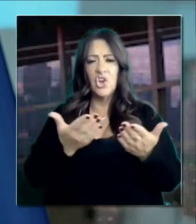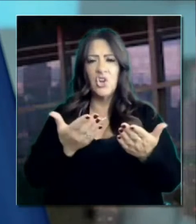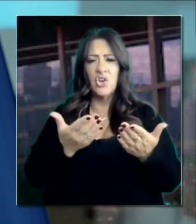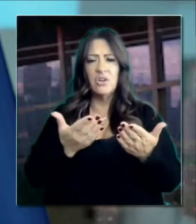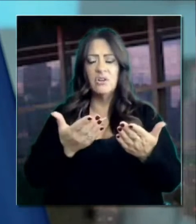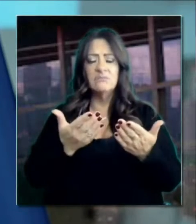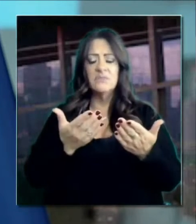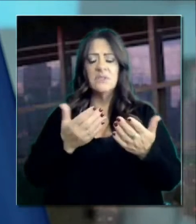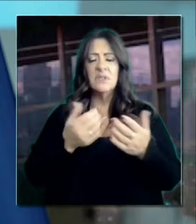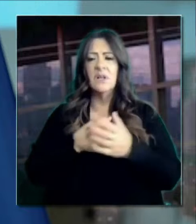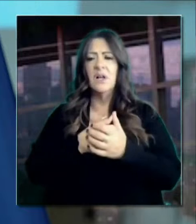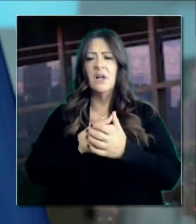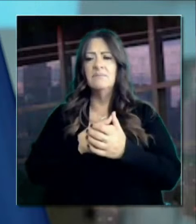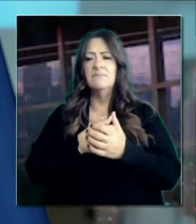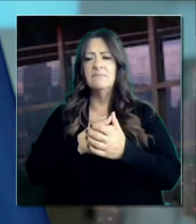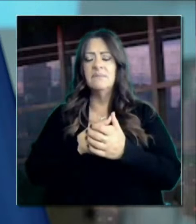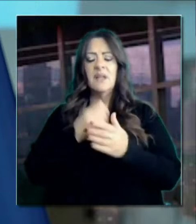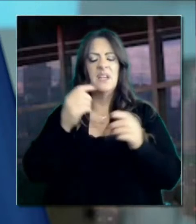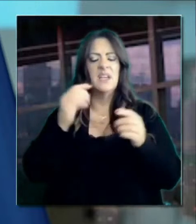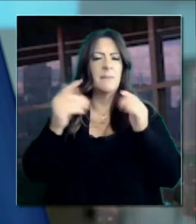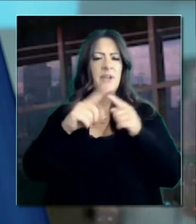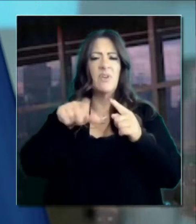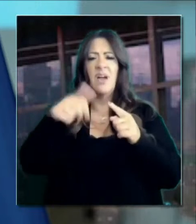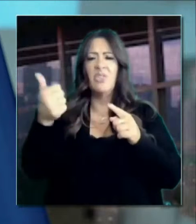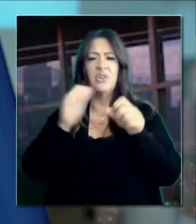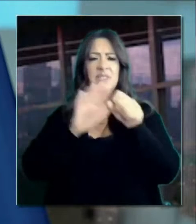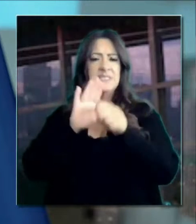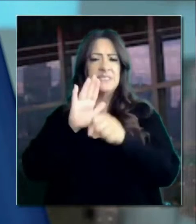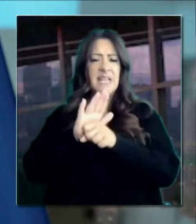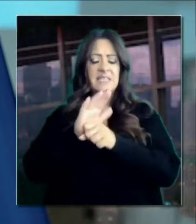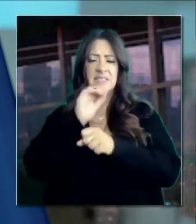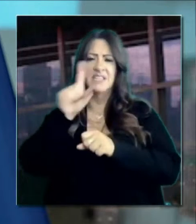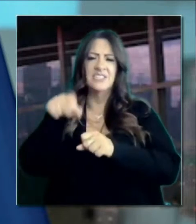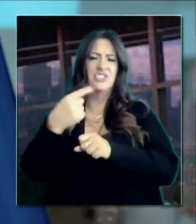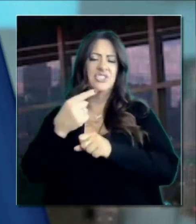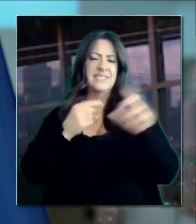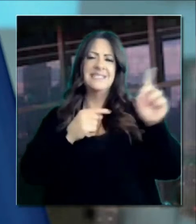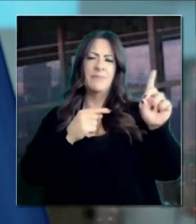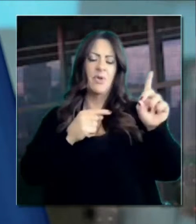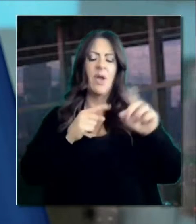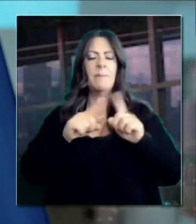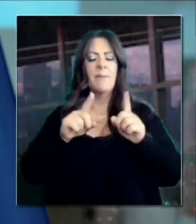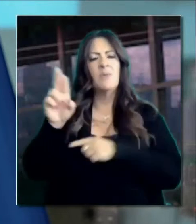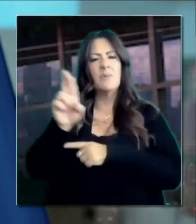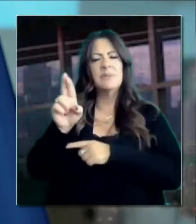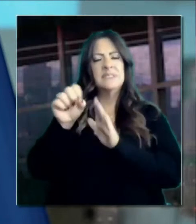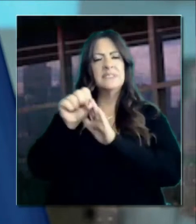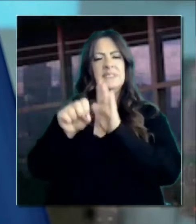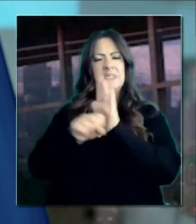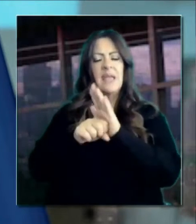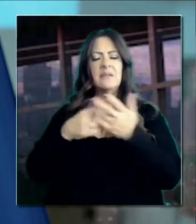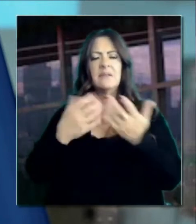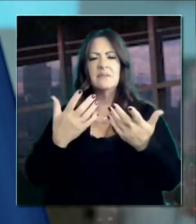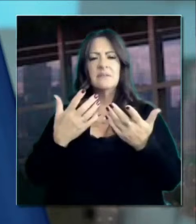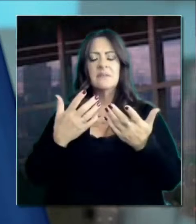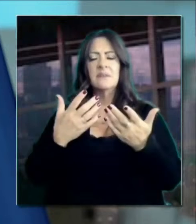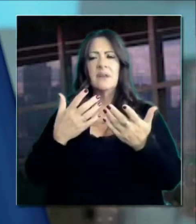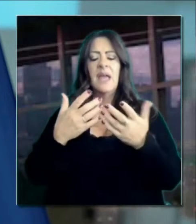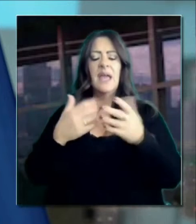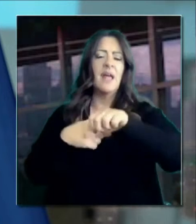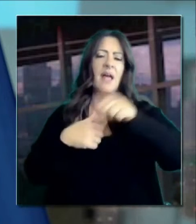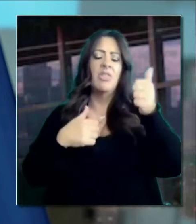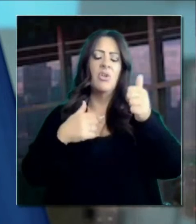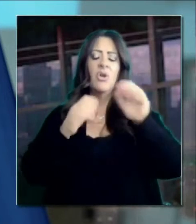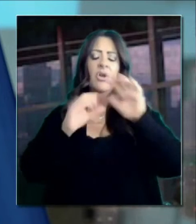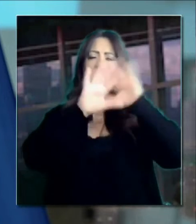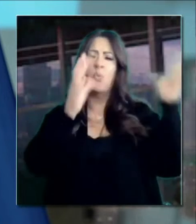and small, conservative-run states, not just Democratic-run states, and countries, for that matter, around the world that have